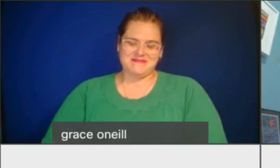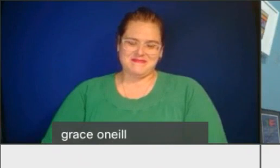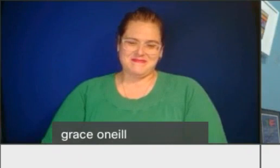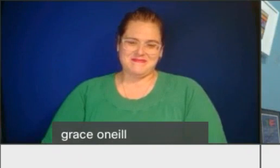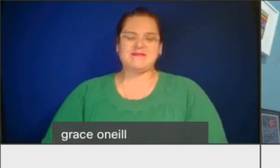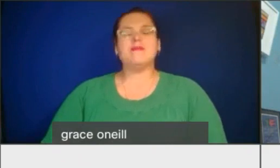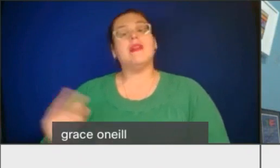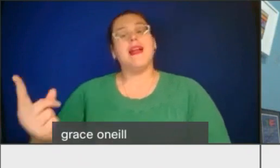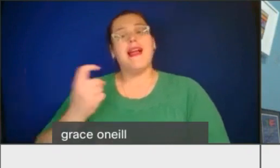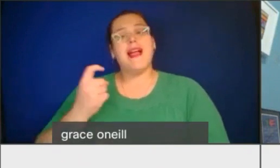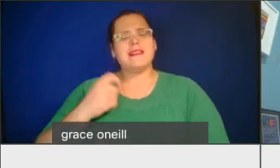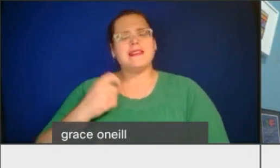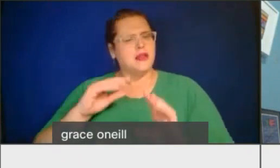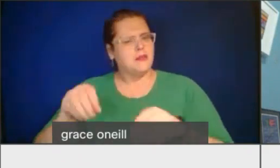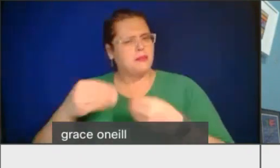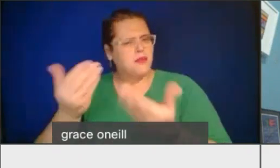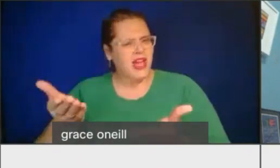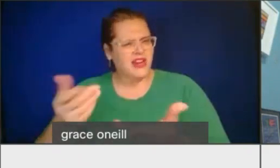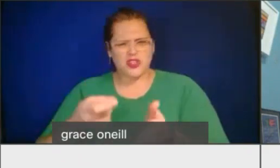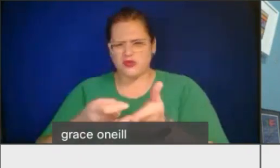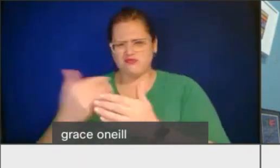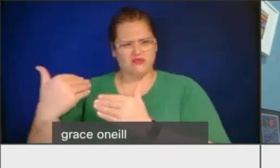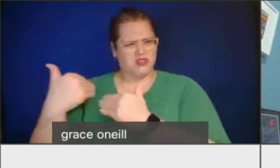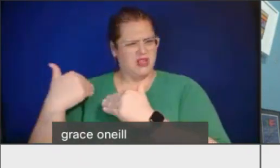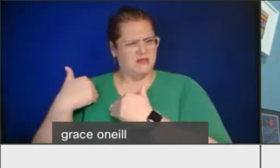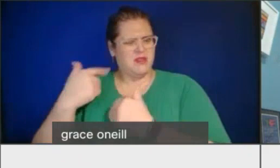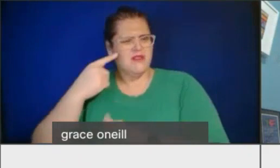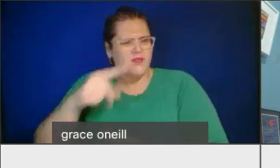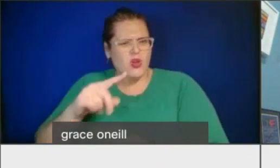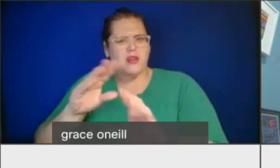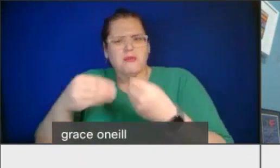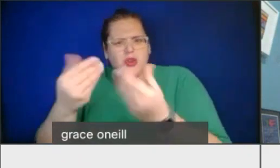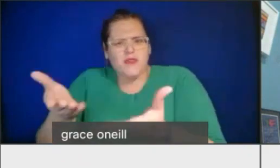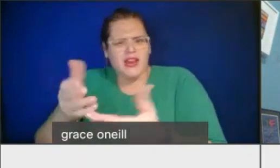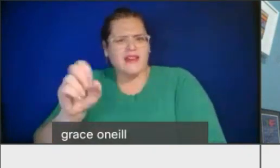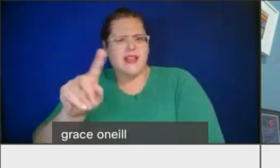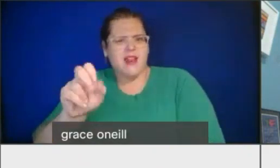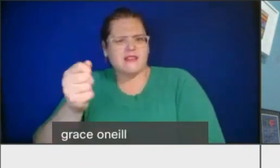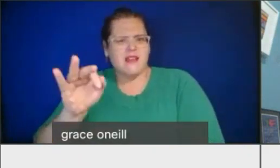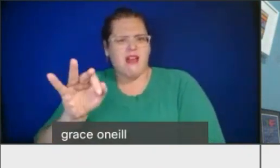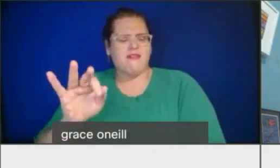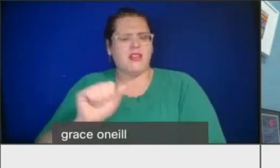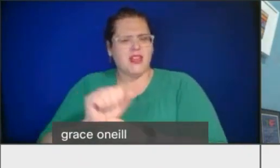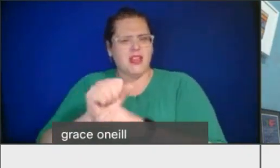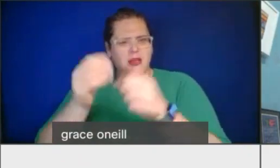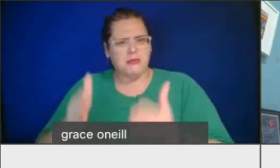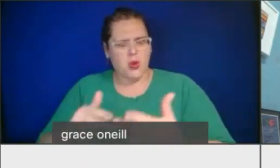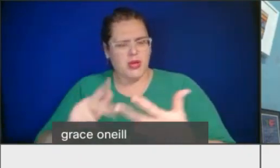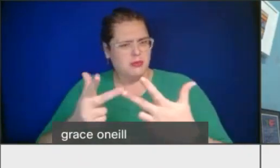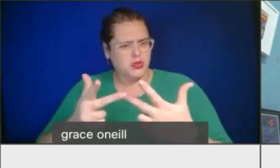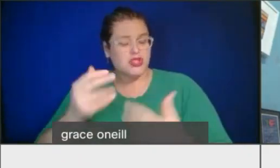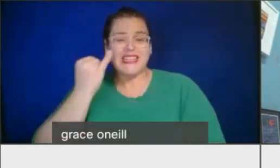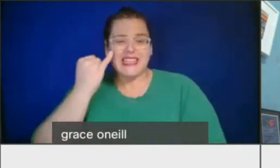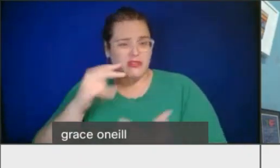Why are providers being held accountable for providing employee booster status if boosters are not